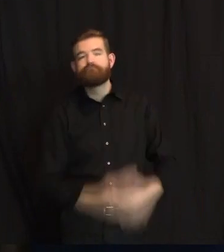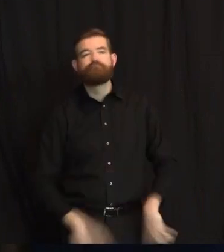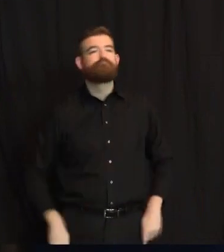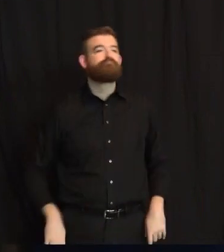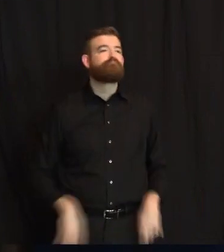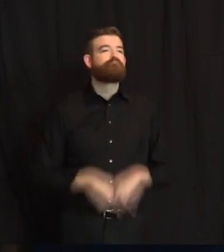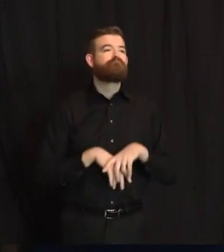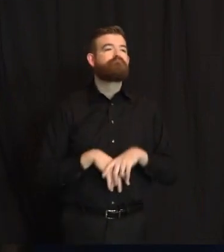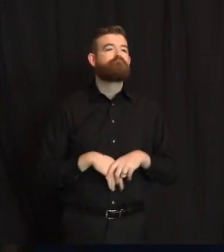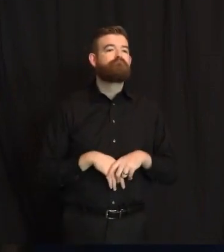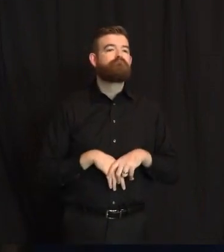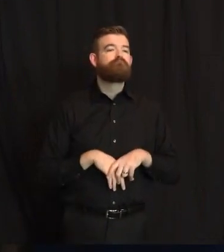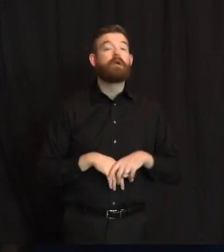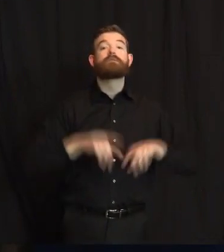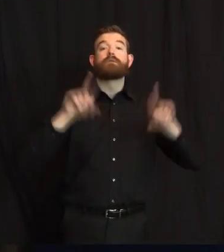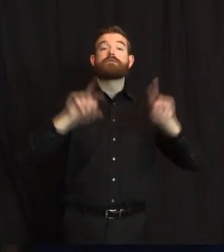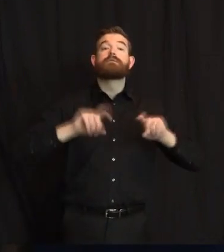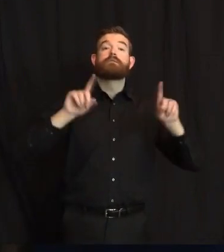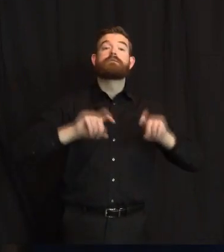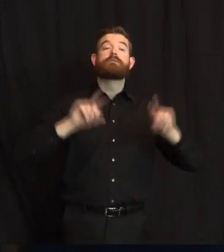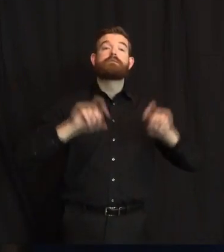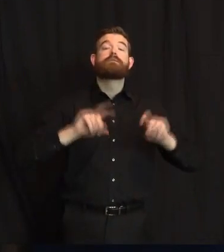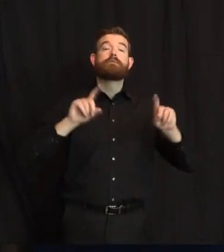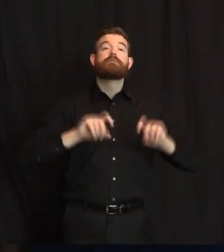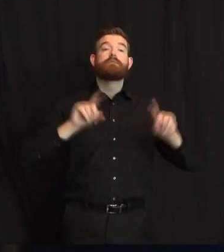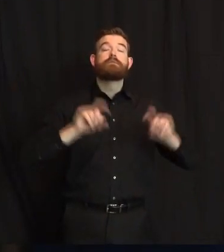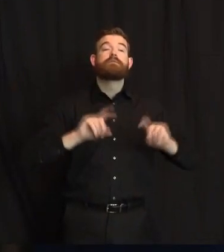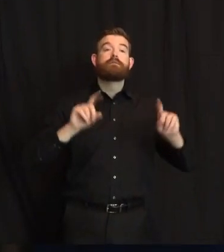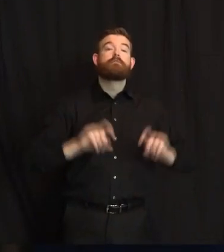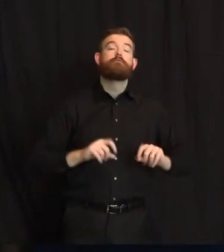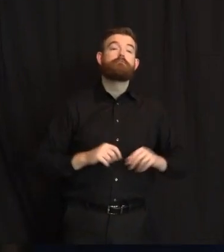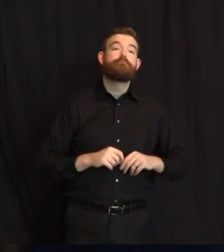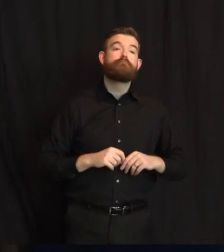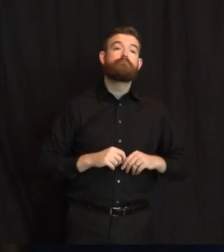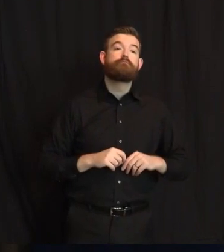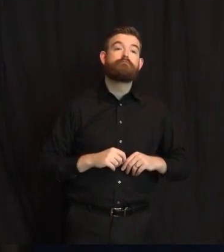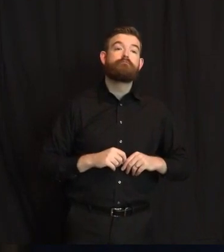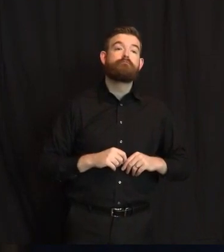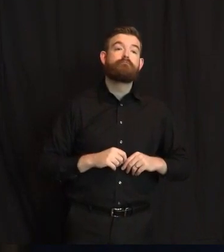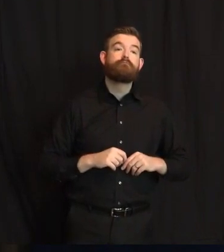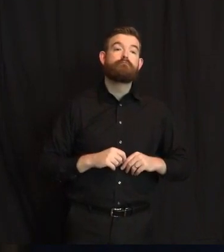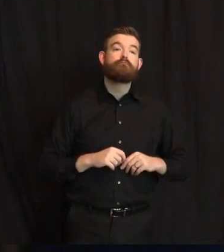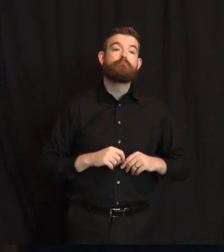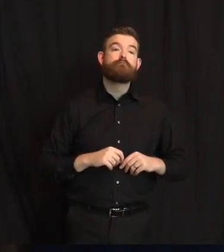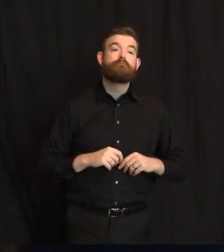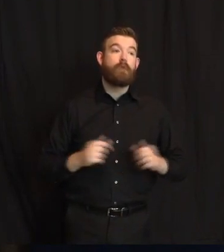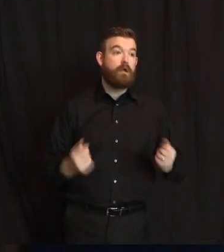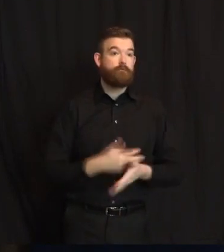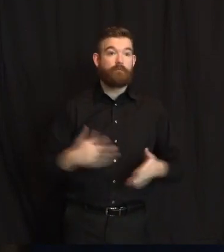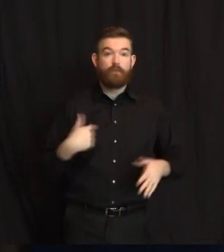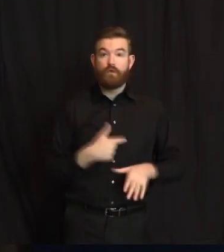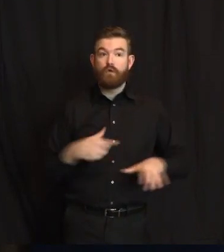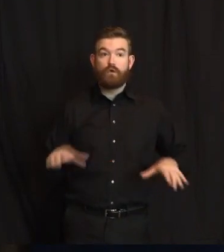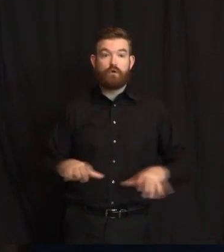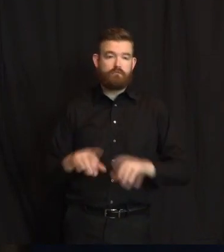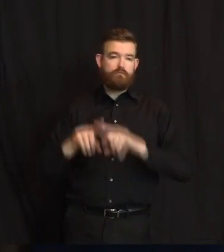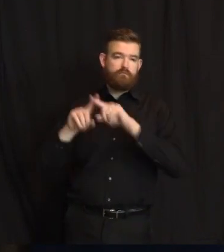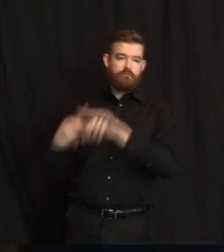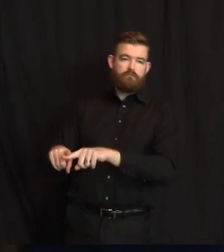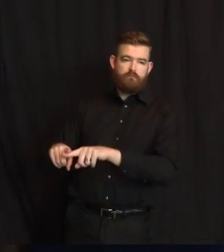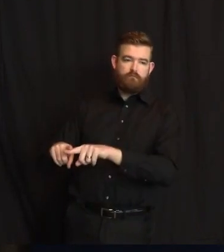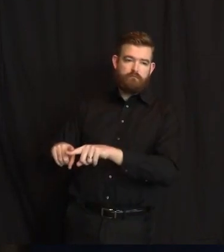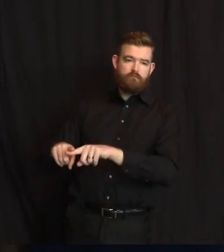as I said previously, that everything that we do is based upon direction of medical, DOH, and CDC guidance. So when